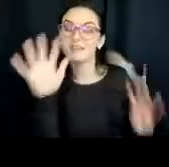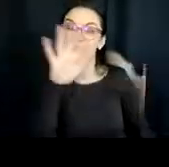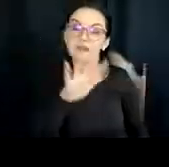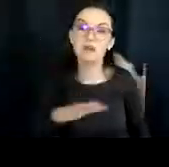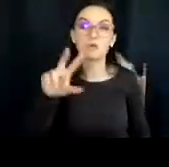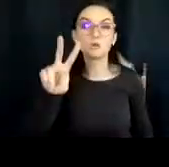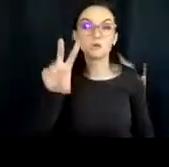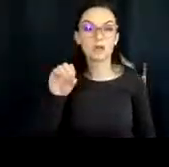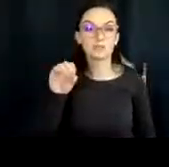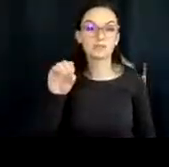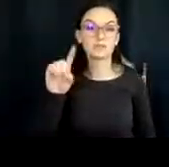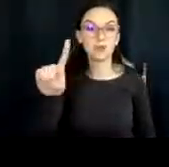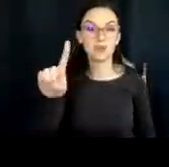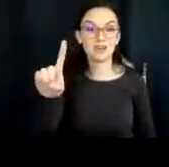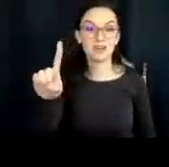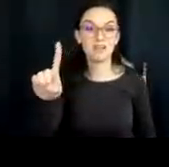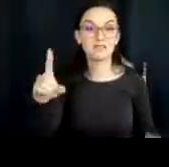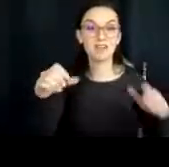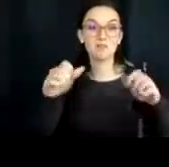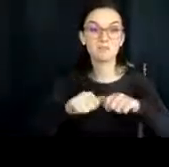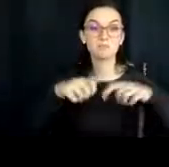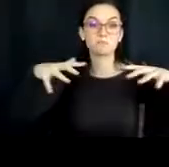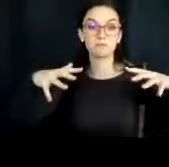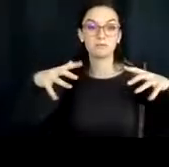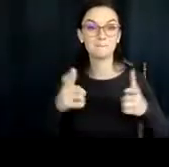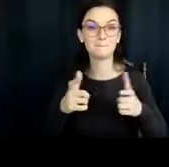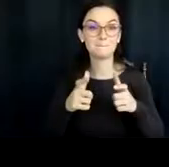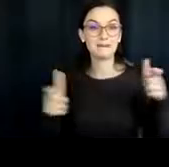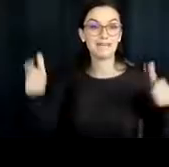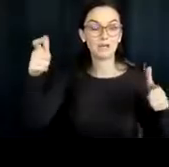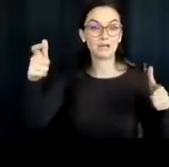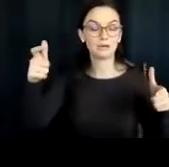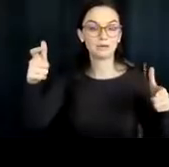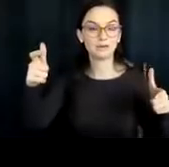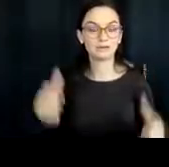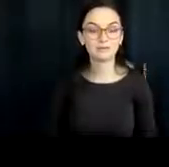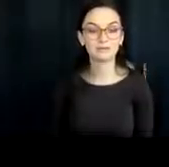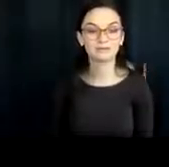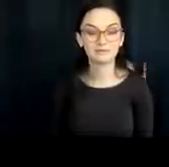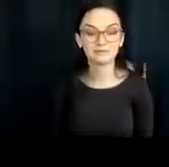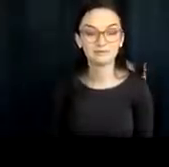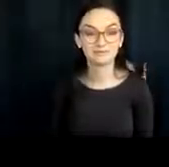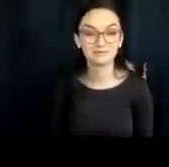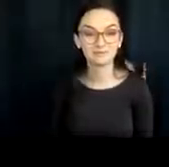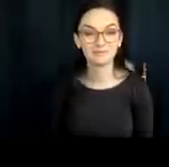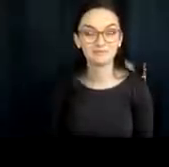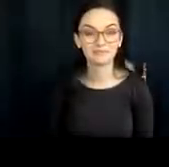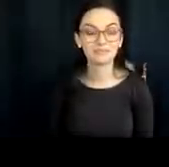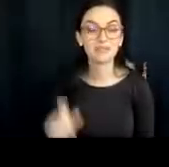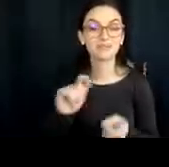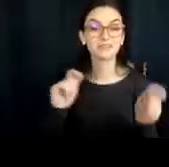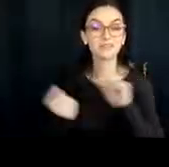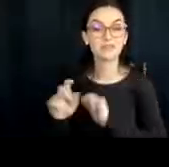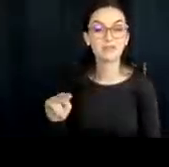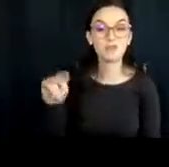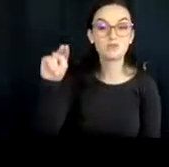there was an expansion of the stadium that left this side, the north side, pretty much the way it is right